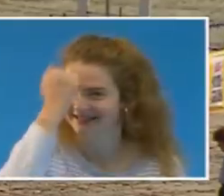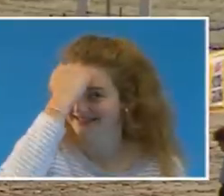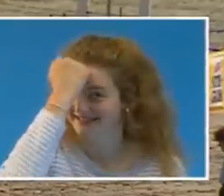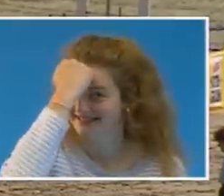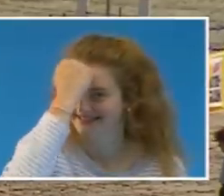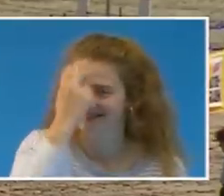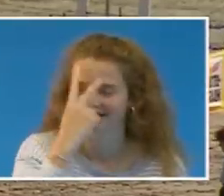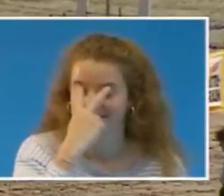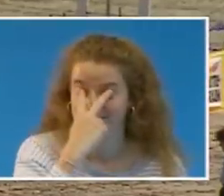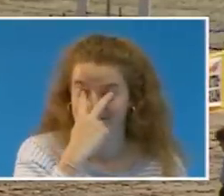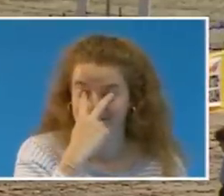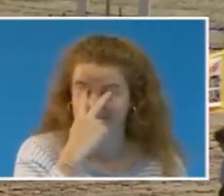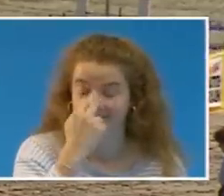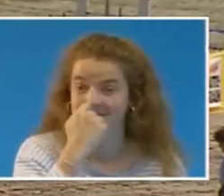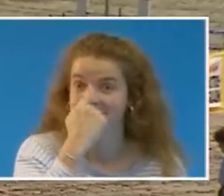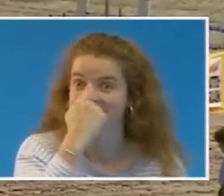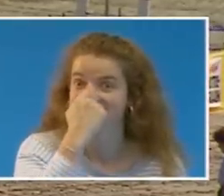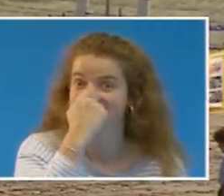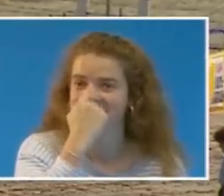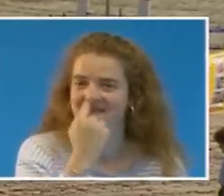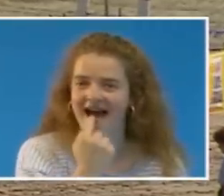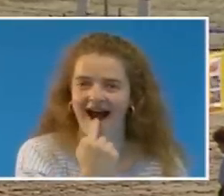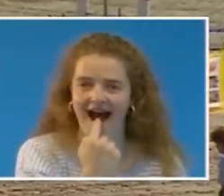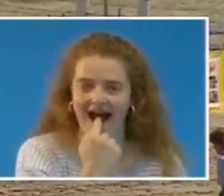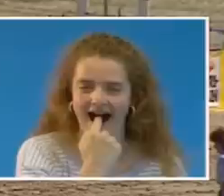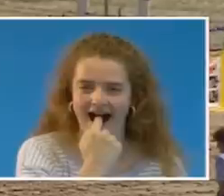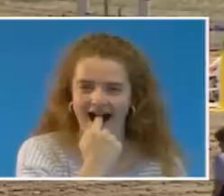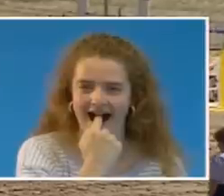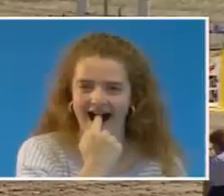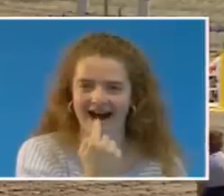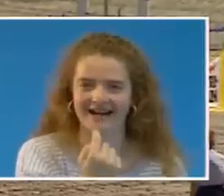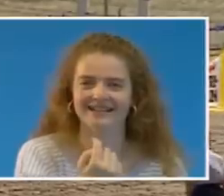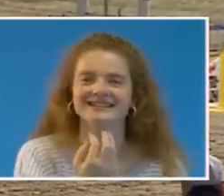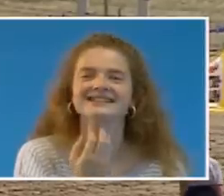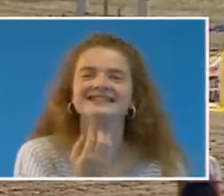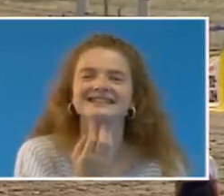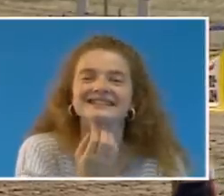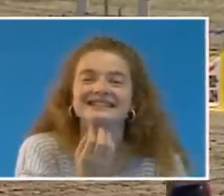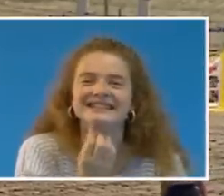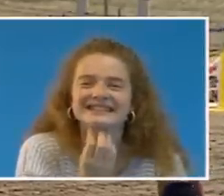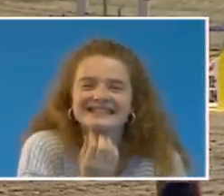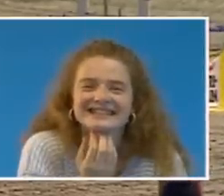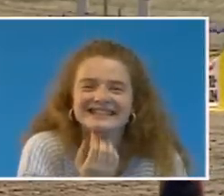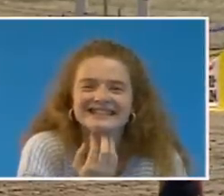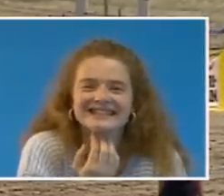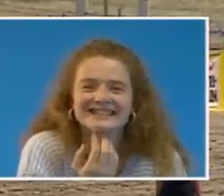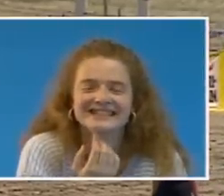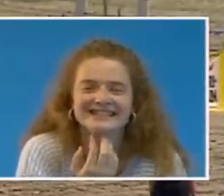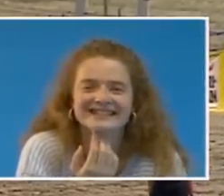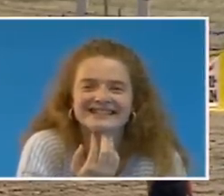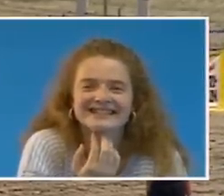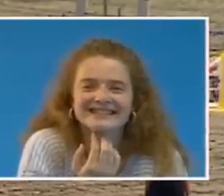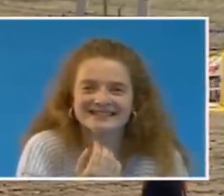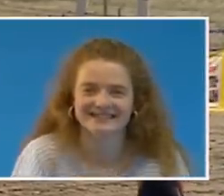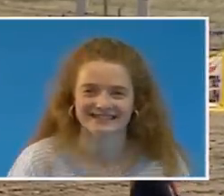Knock at the door, peep in, lift up the latch, walk in. Chin chopper, chin chopper, chin